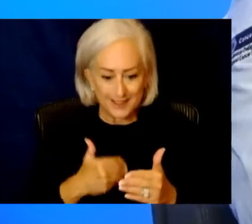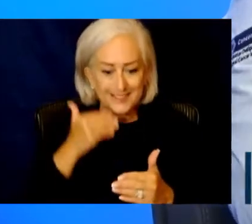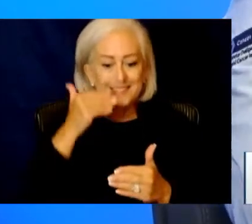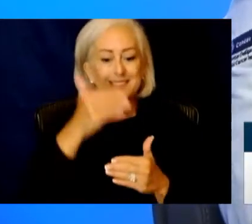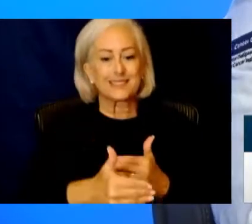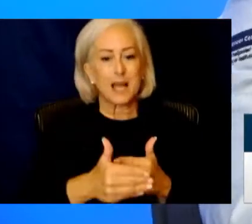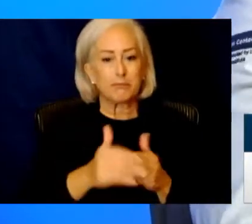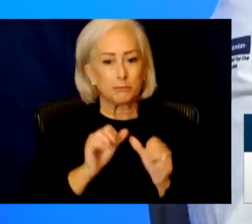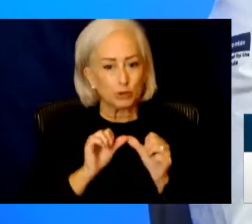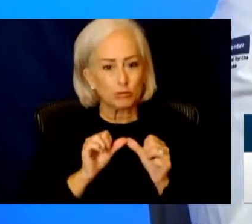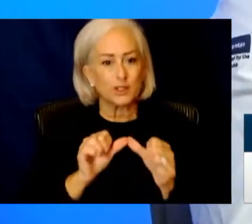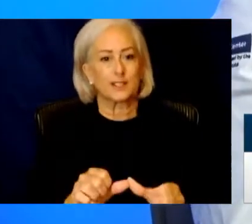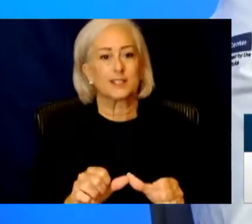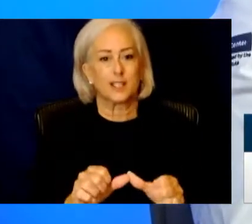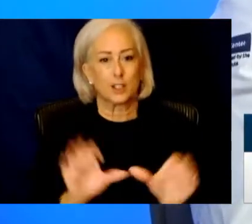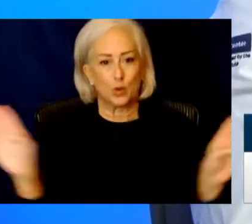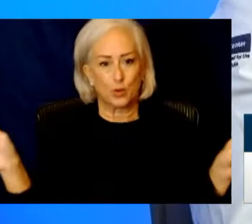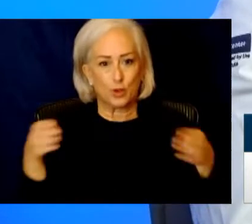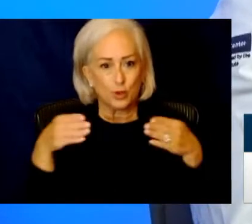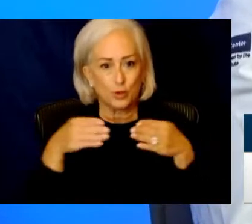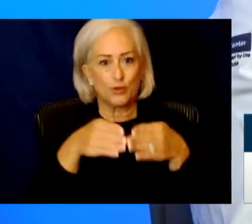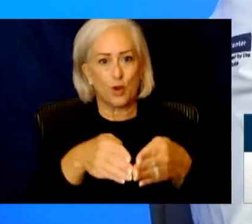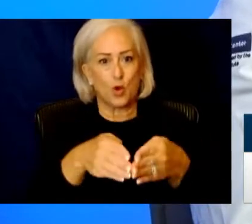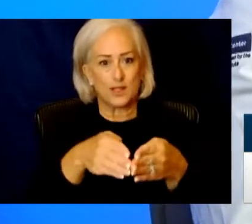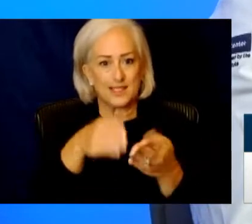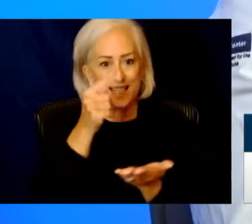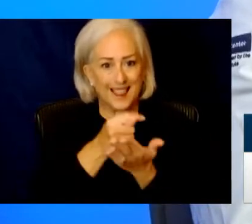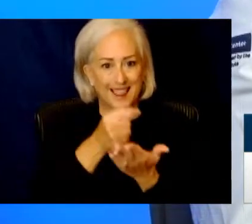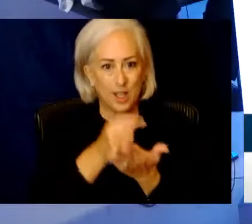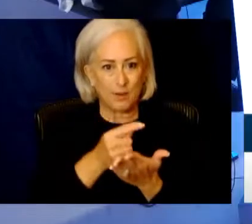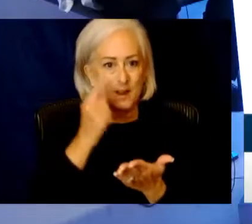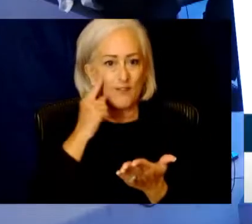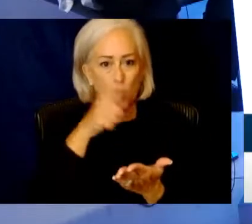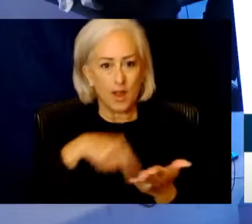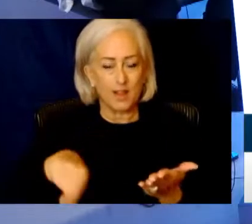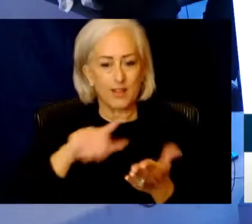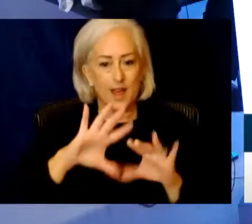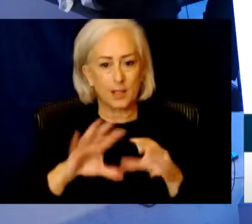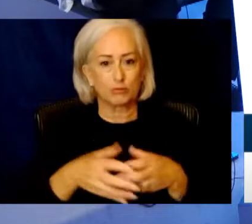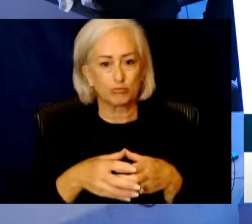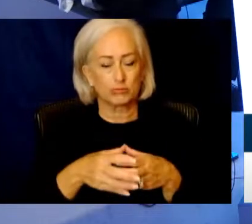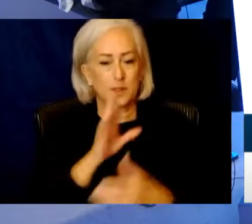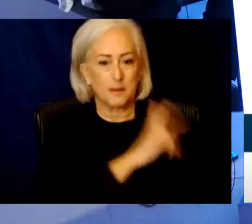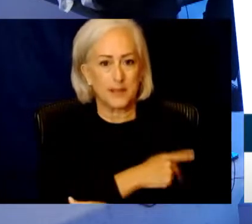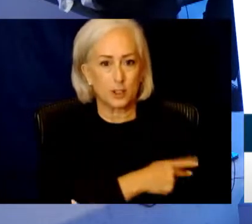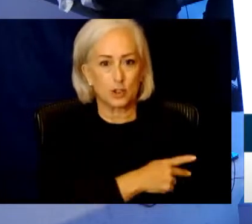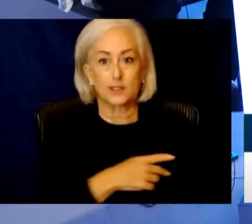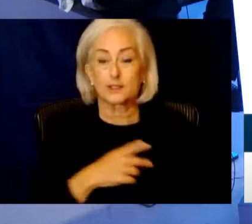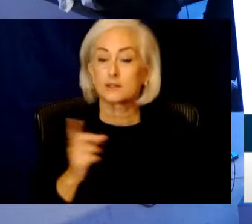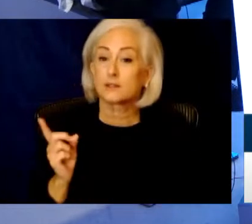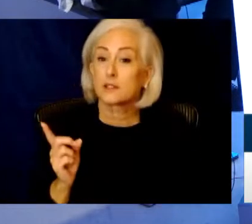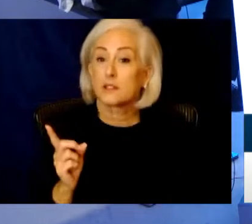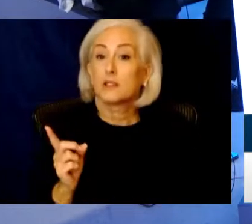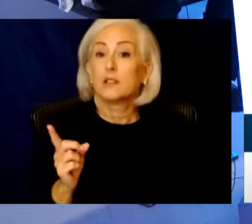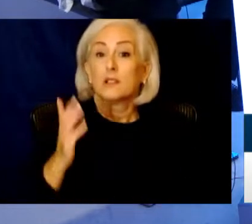really tailoring therapy for these unique patients. Okay, were there a lot of side effects for these patients? There were some. They described diarrhea,